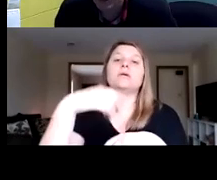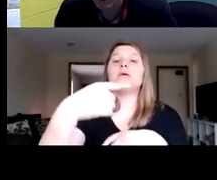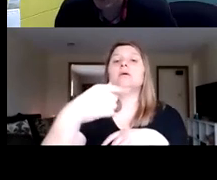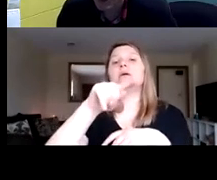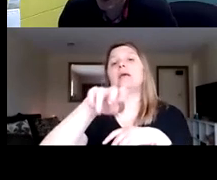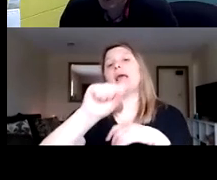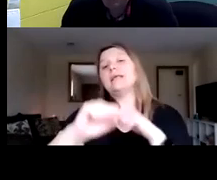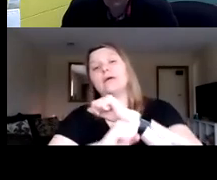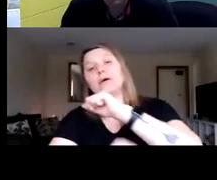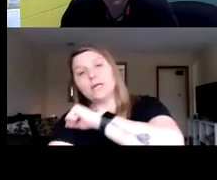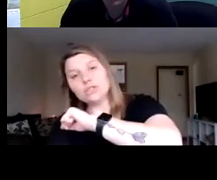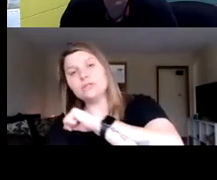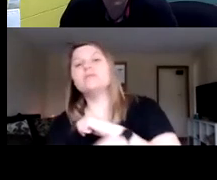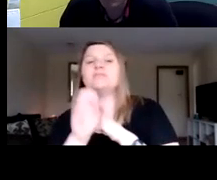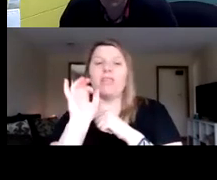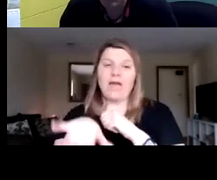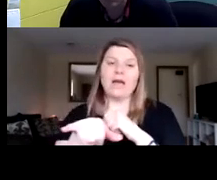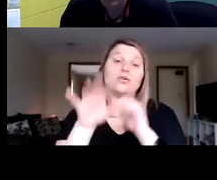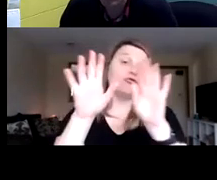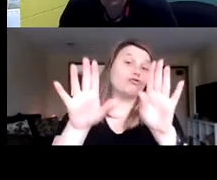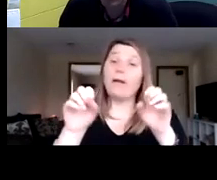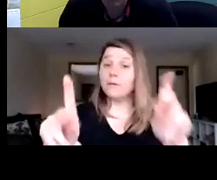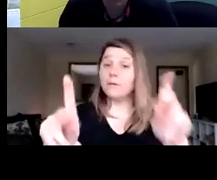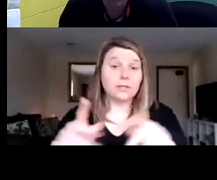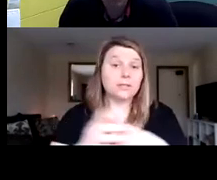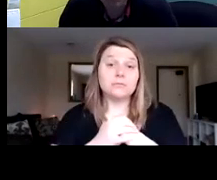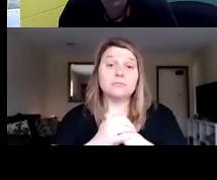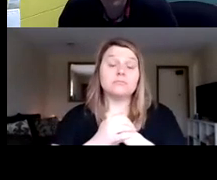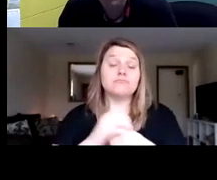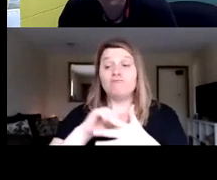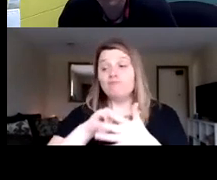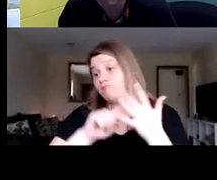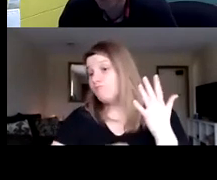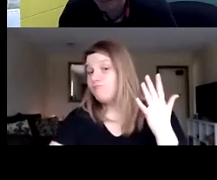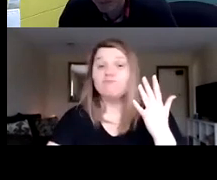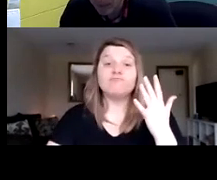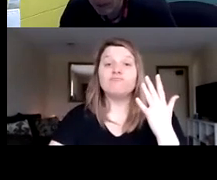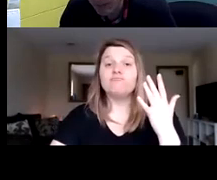Foundation. Those are great opportunities. Those are all like